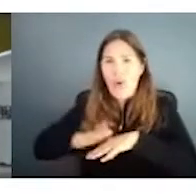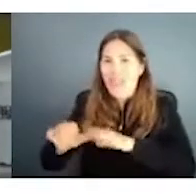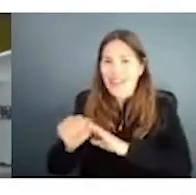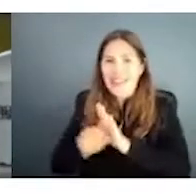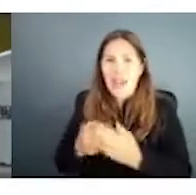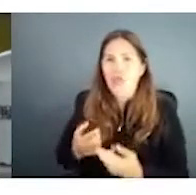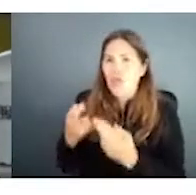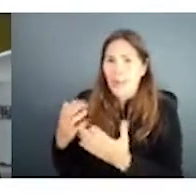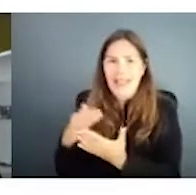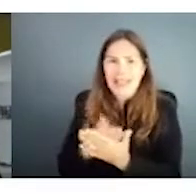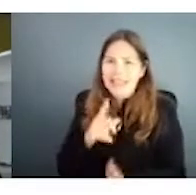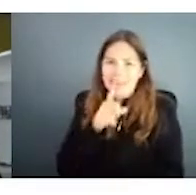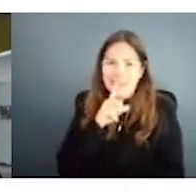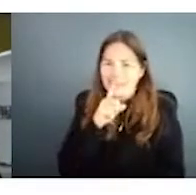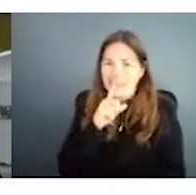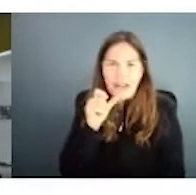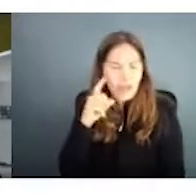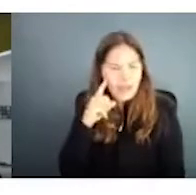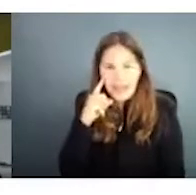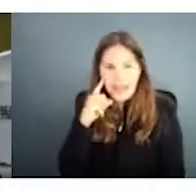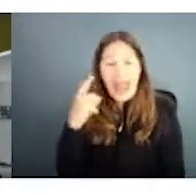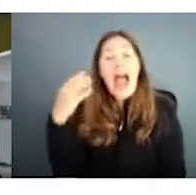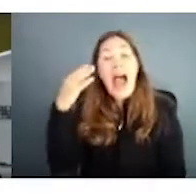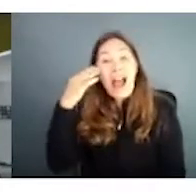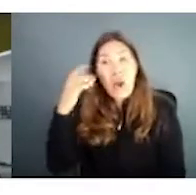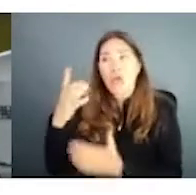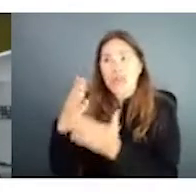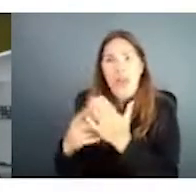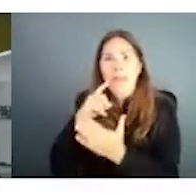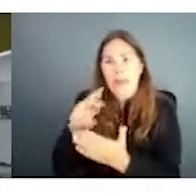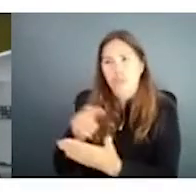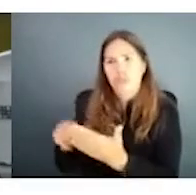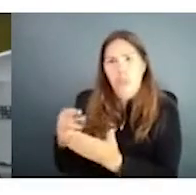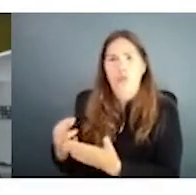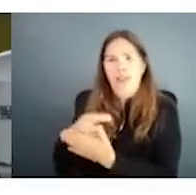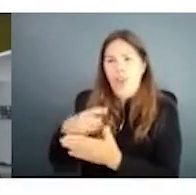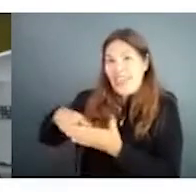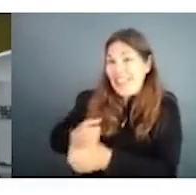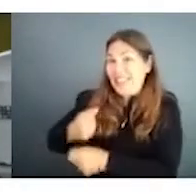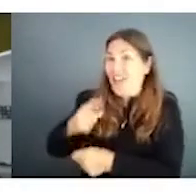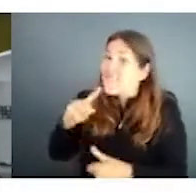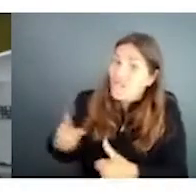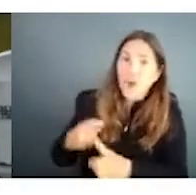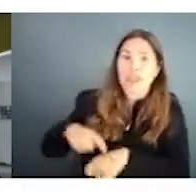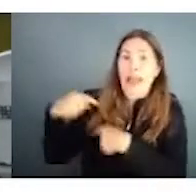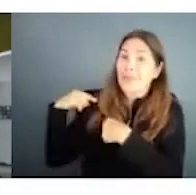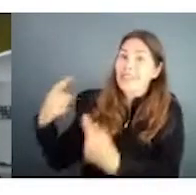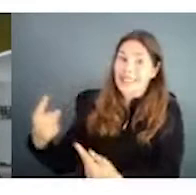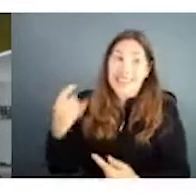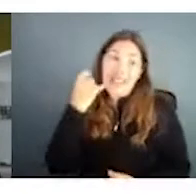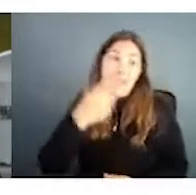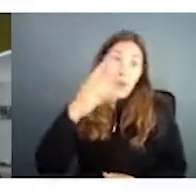recommended list. I know there was a review going on this year for the first time in a long time. If anyone's been around, they